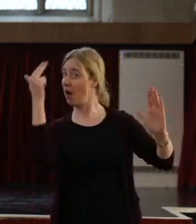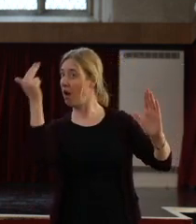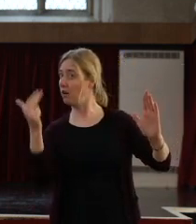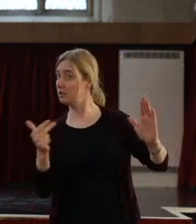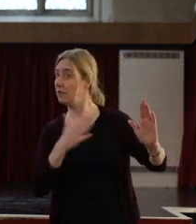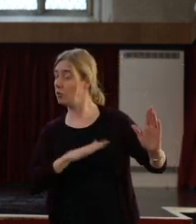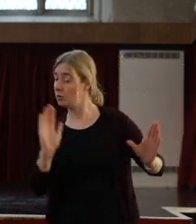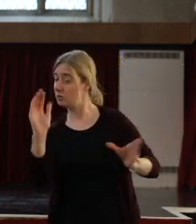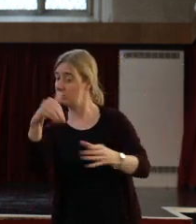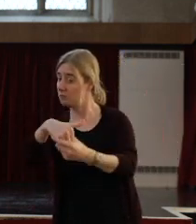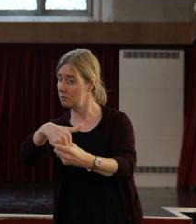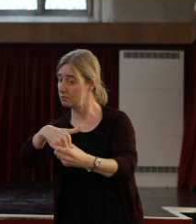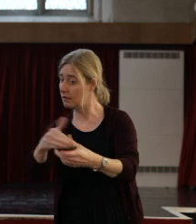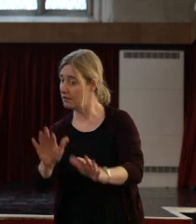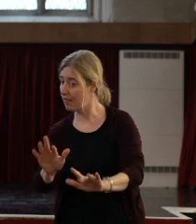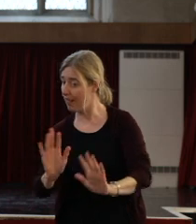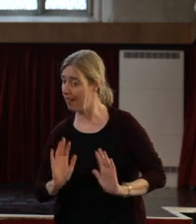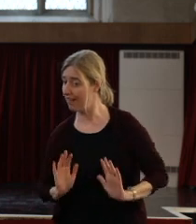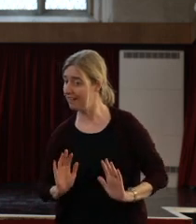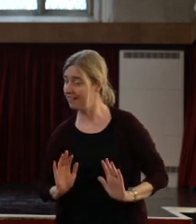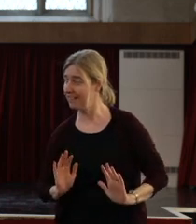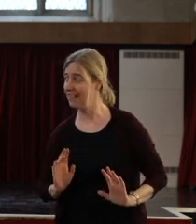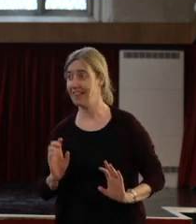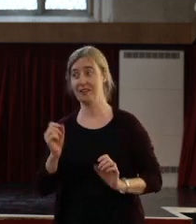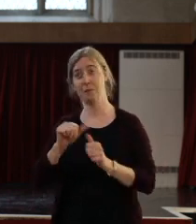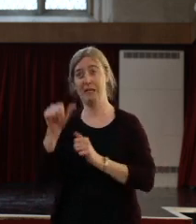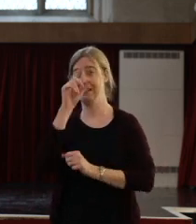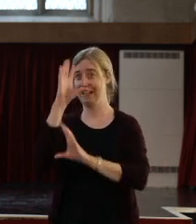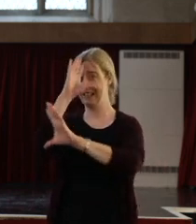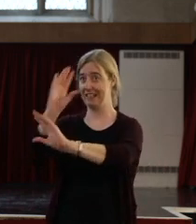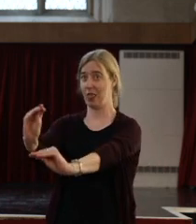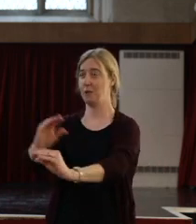it. So that's about as informed as I can give.